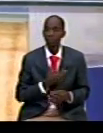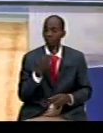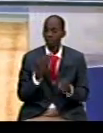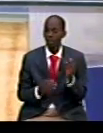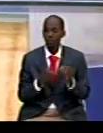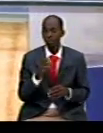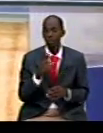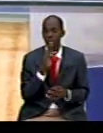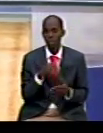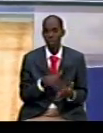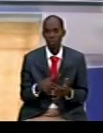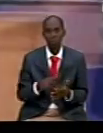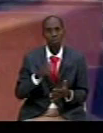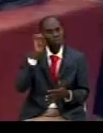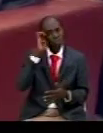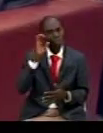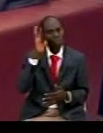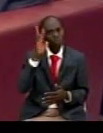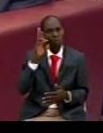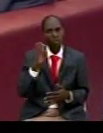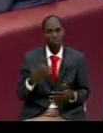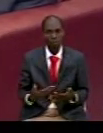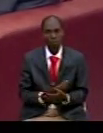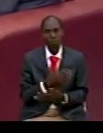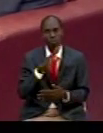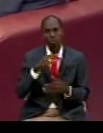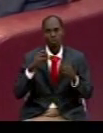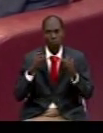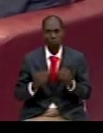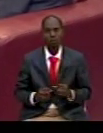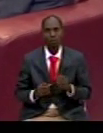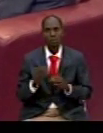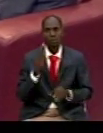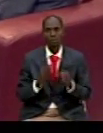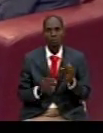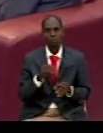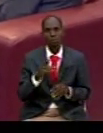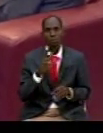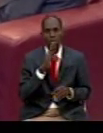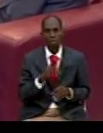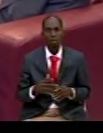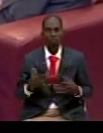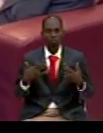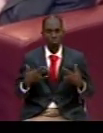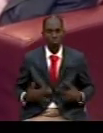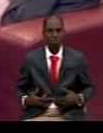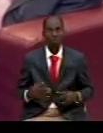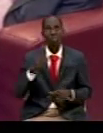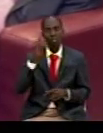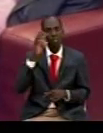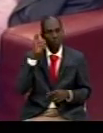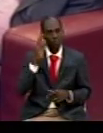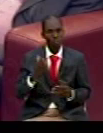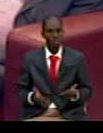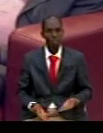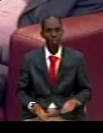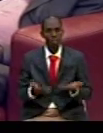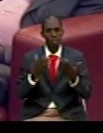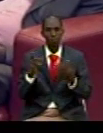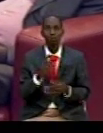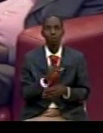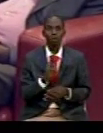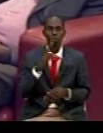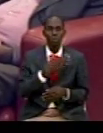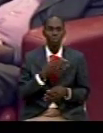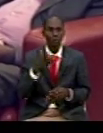weak, he'll renew your strength. If you are down, he'll lift you up, and there'll